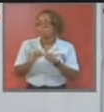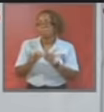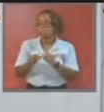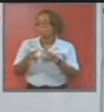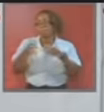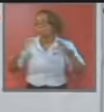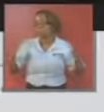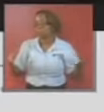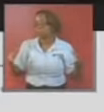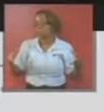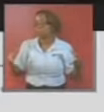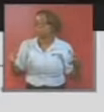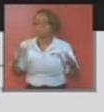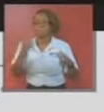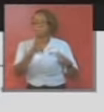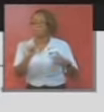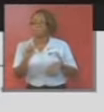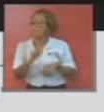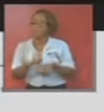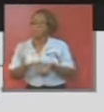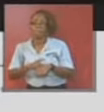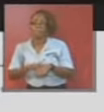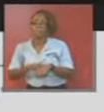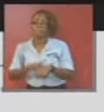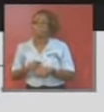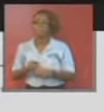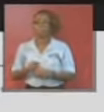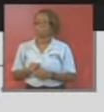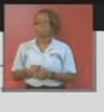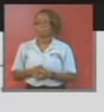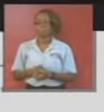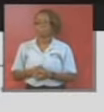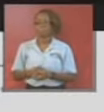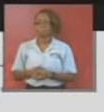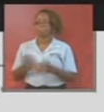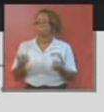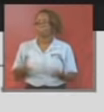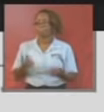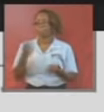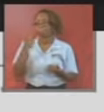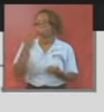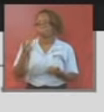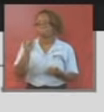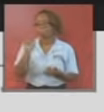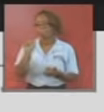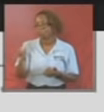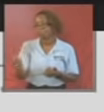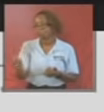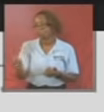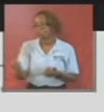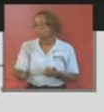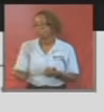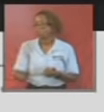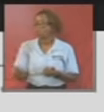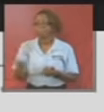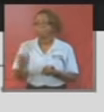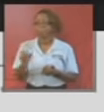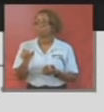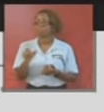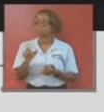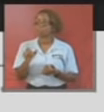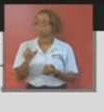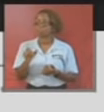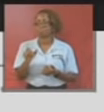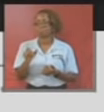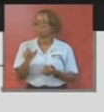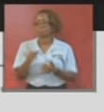point in time. And at this point in time, if you look at the legend, that's the correct one now. If you look at the legend, you'll see that the largest